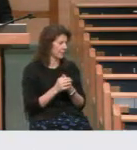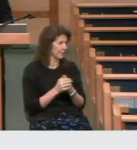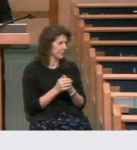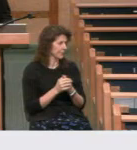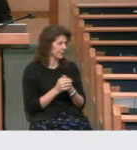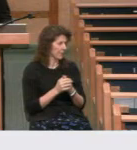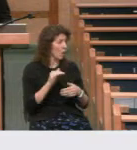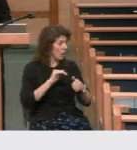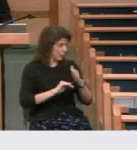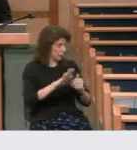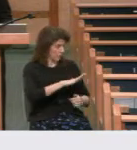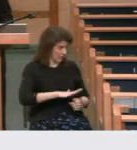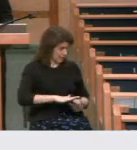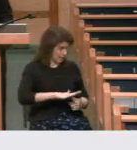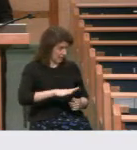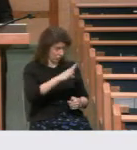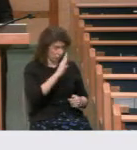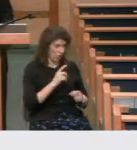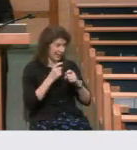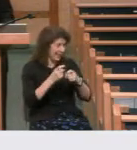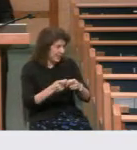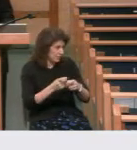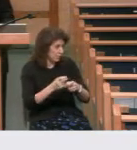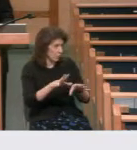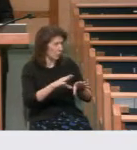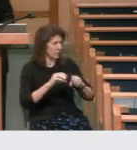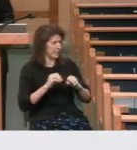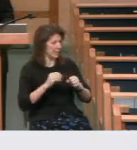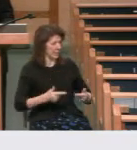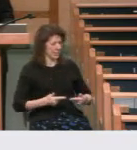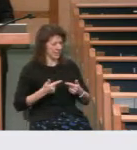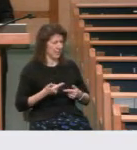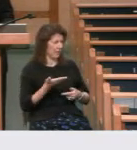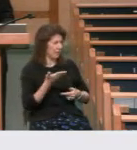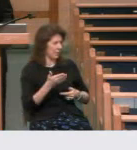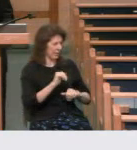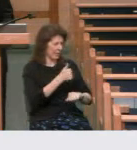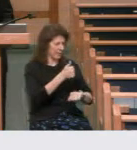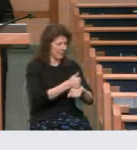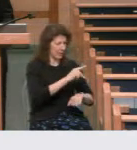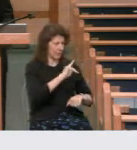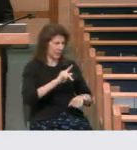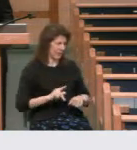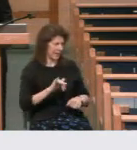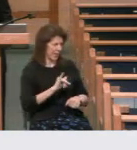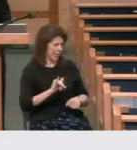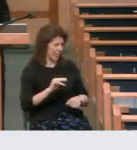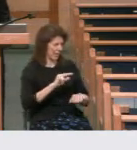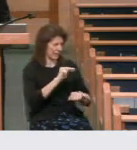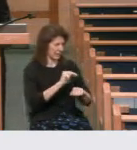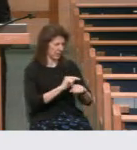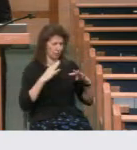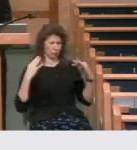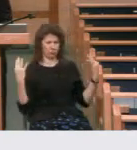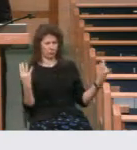When you enter the land which the Lord your God gives you, and you possess it and live in it, and you say, I will set a king over me like the nations who are around me. Wait a